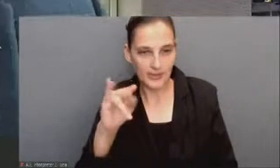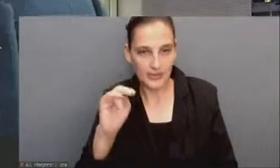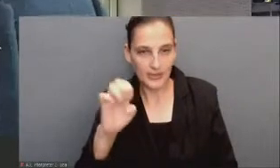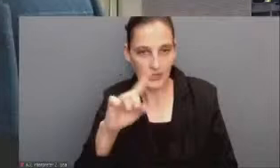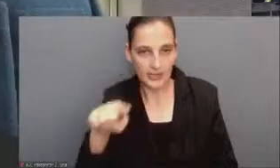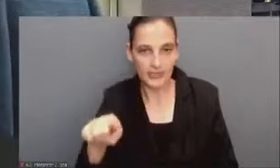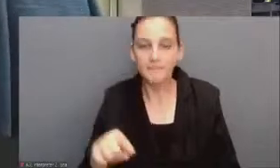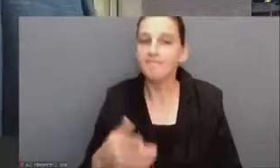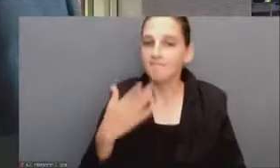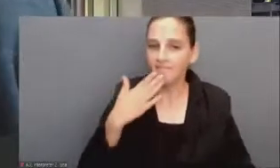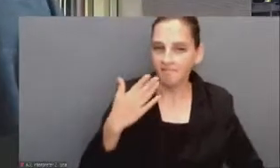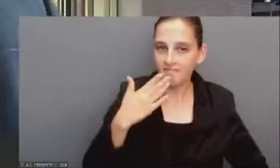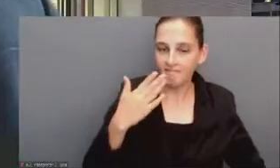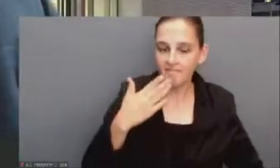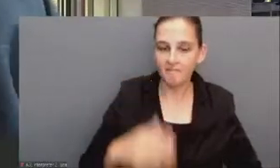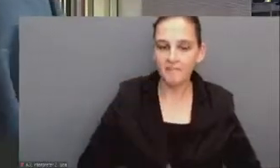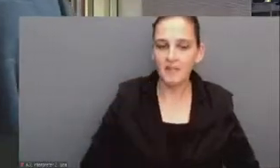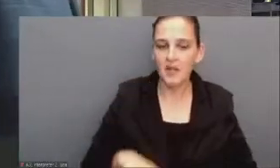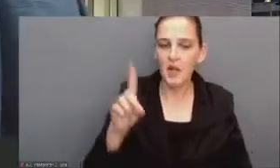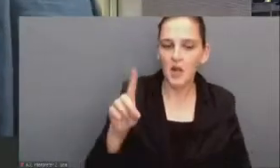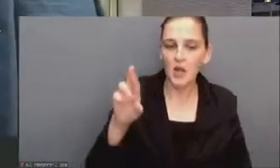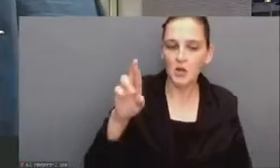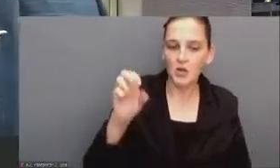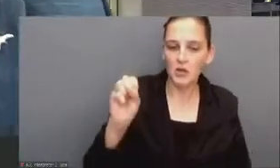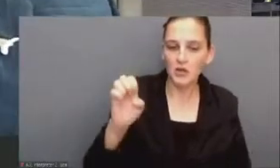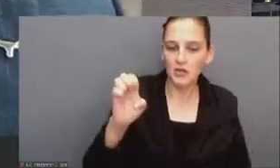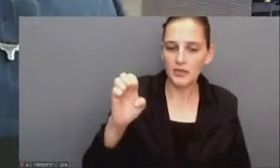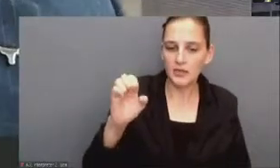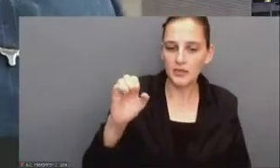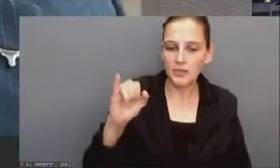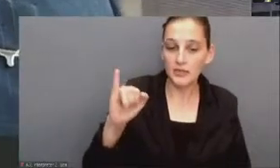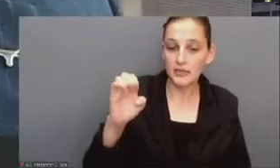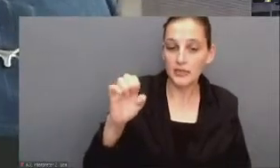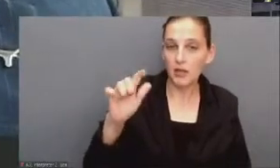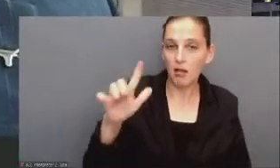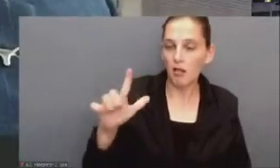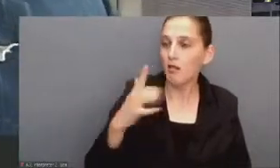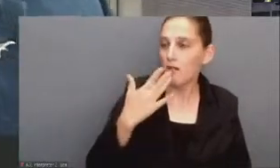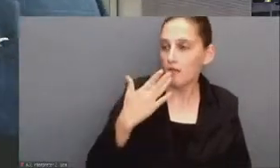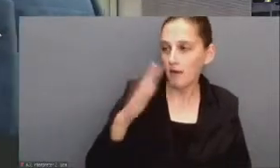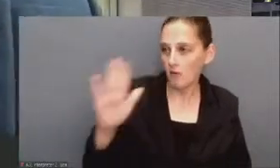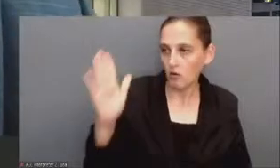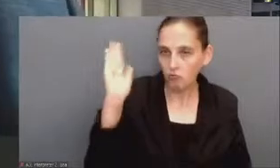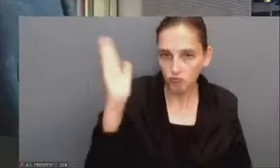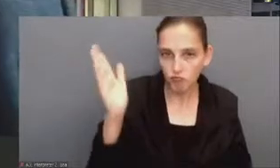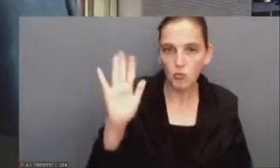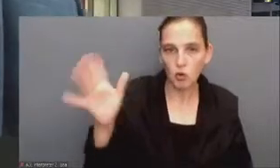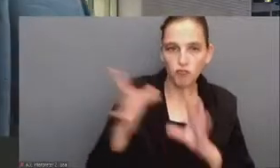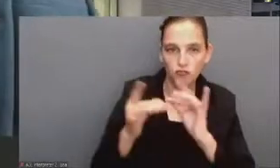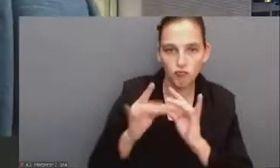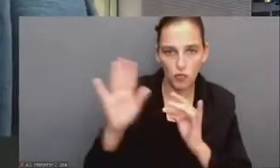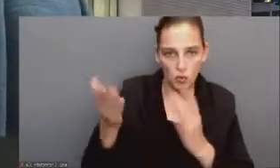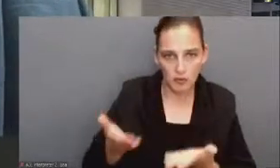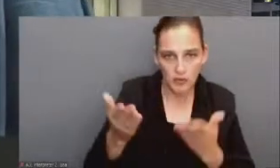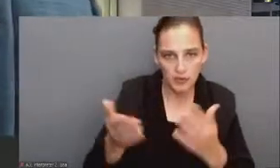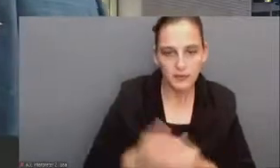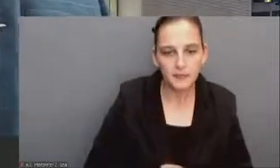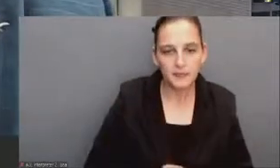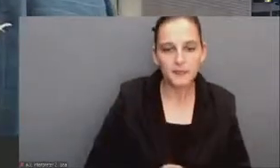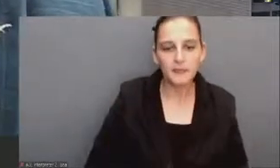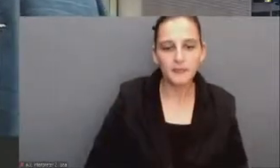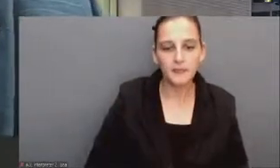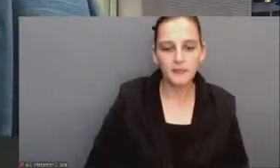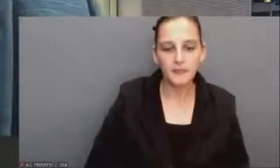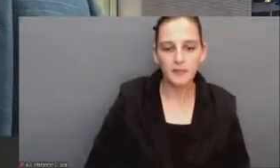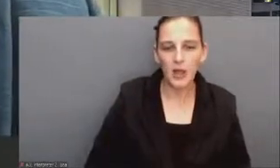Thank you, Madam Chair. Dr. Siegel, thank you for that presentation, your remarks and recommendations. I want to start with what you